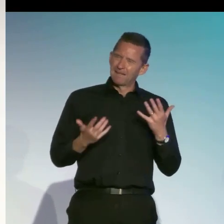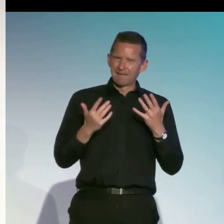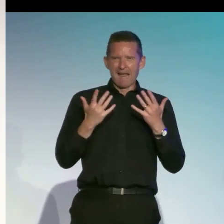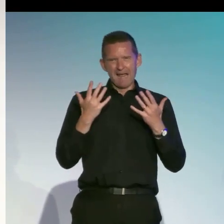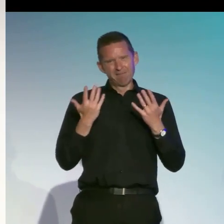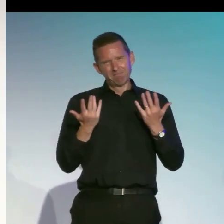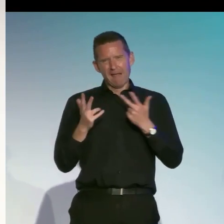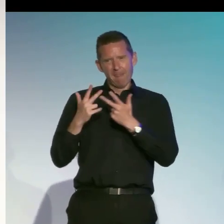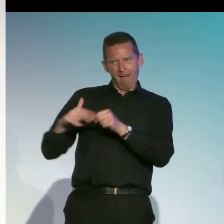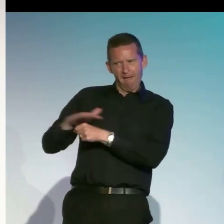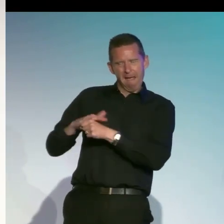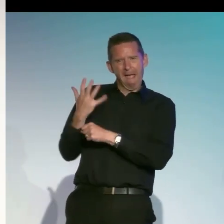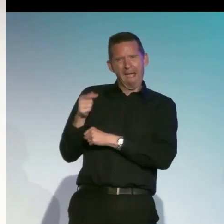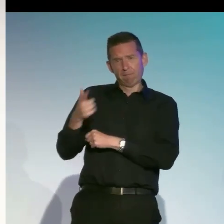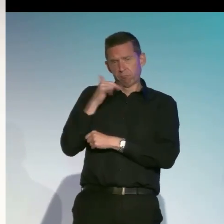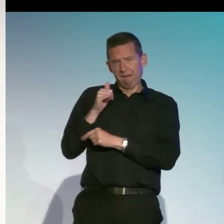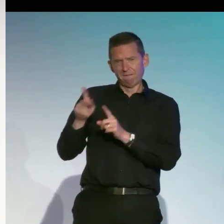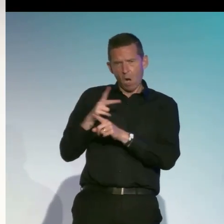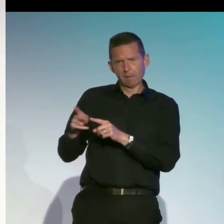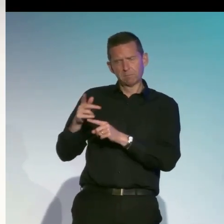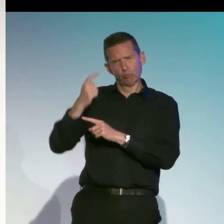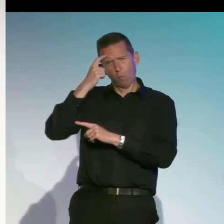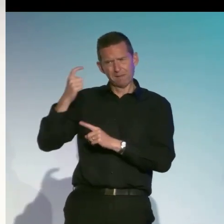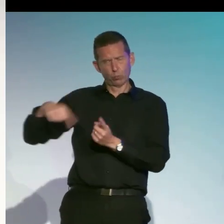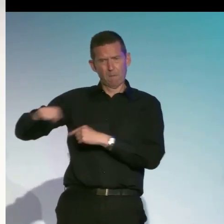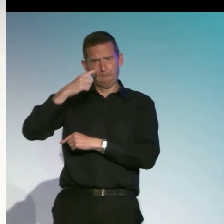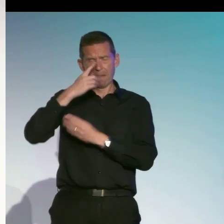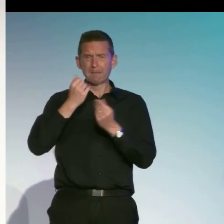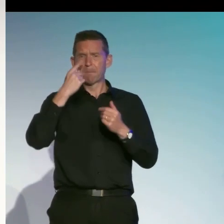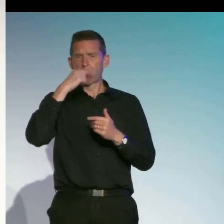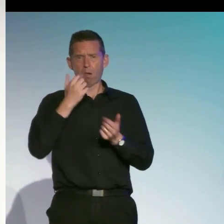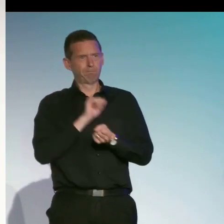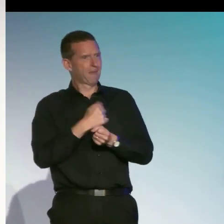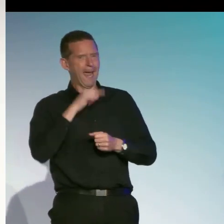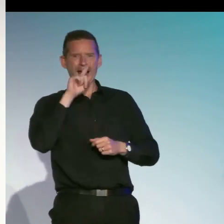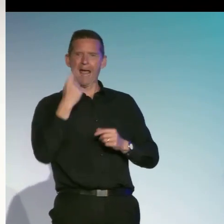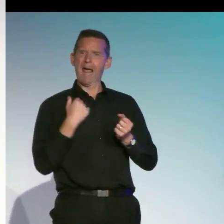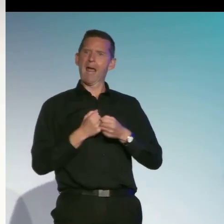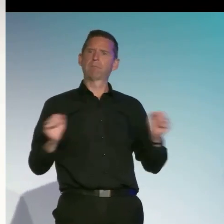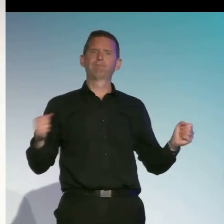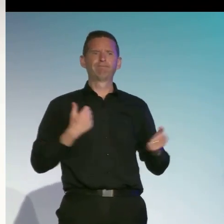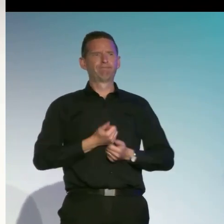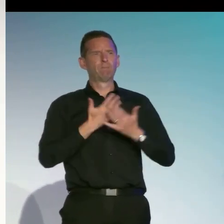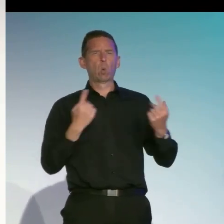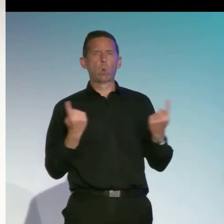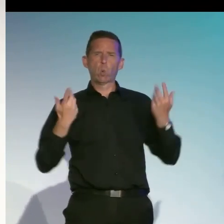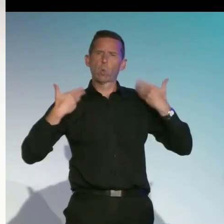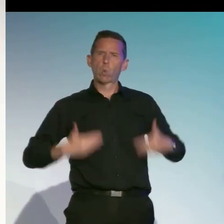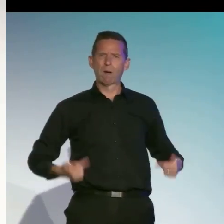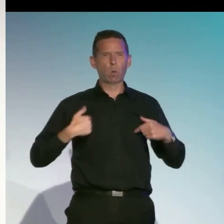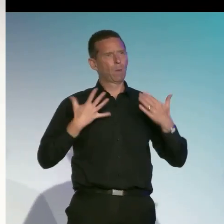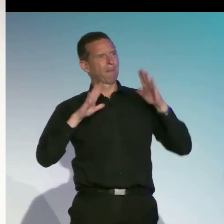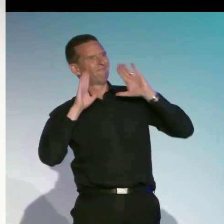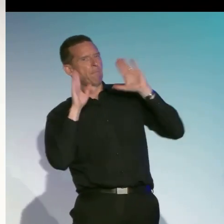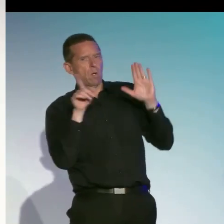is a site of great violence and trauma for people as well, who aren't able to be themselves, who aren't able to express their fabulousness